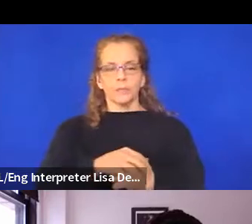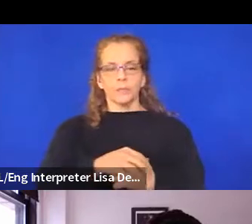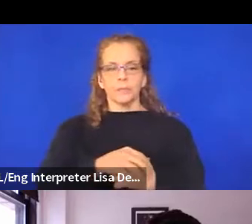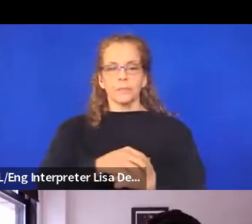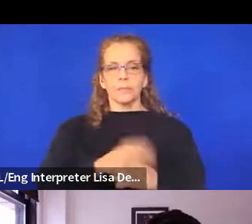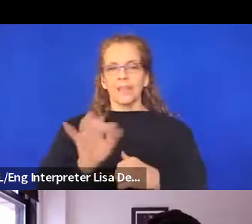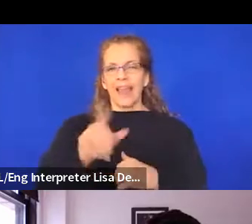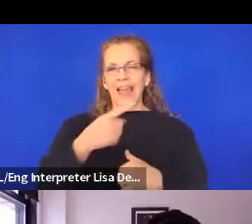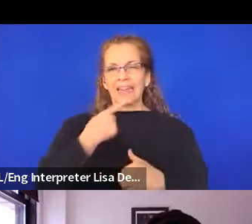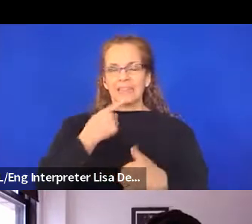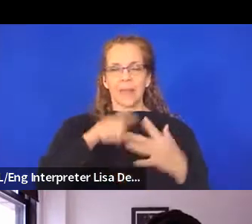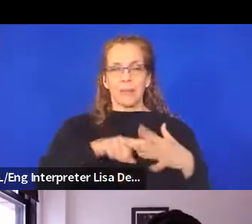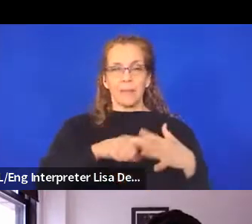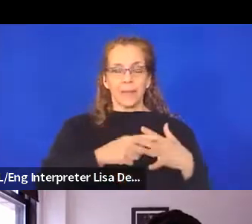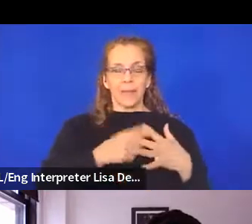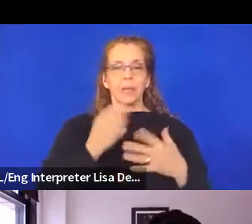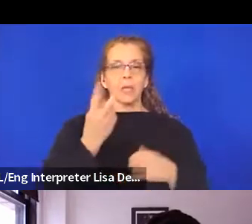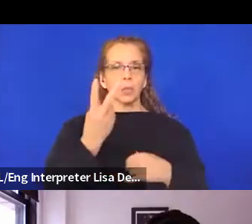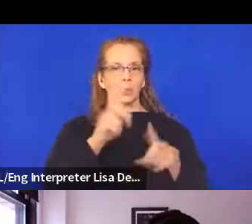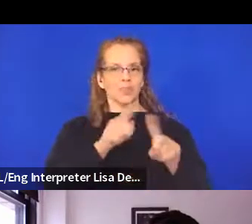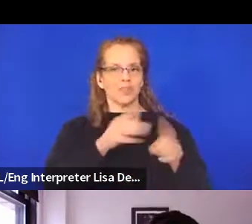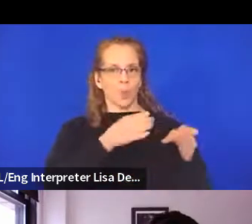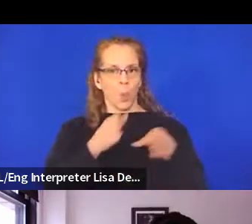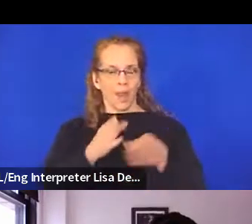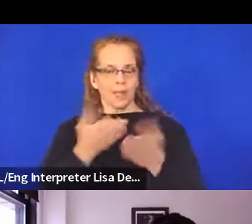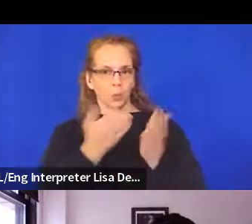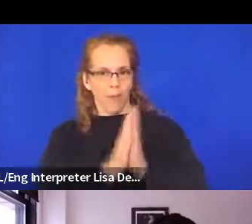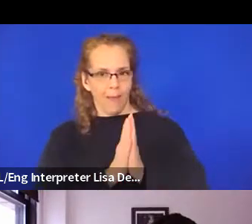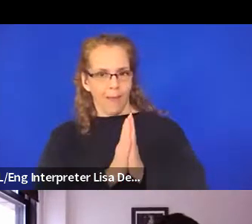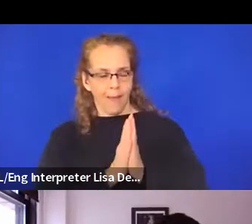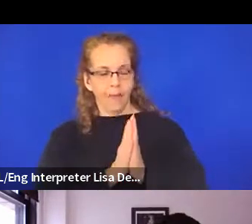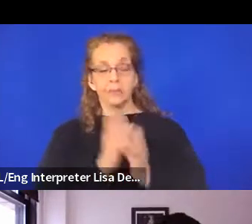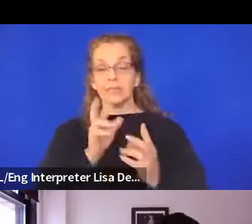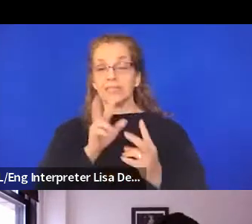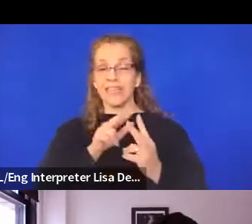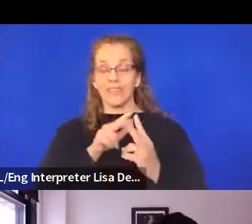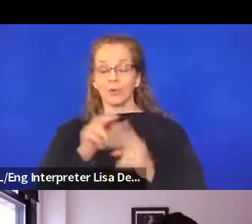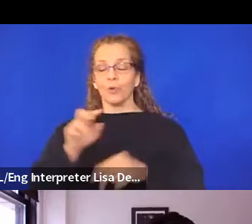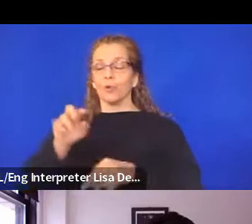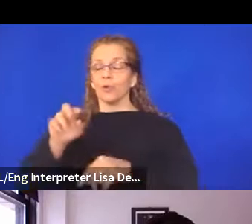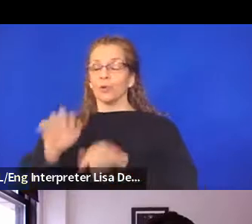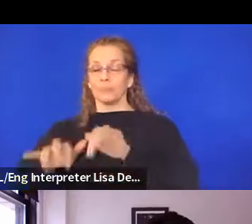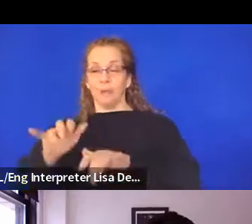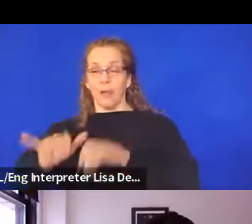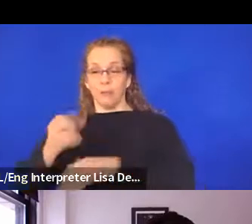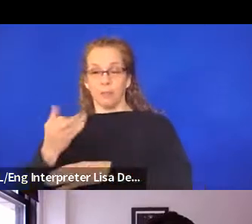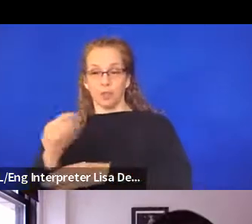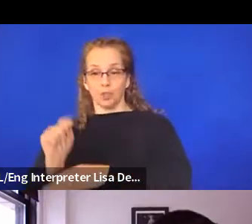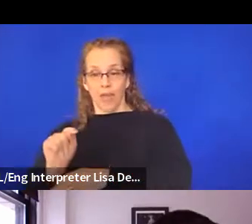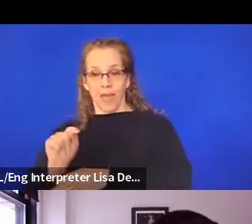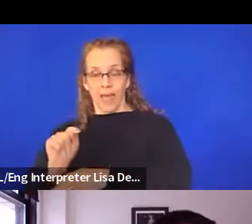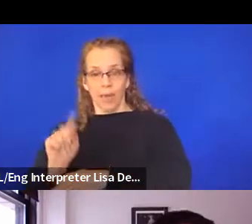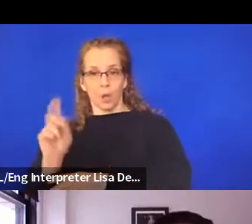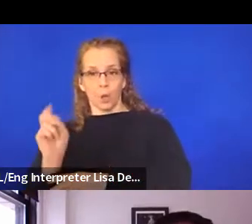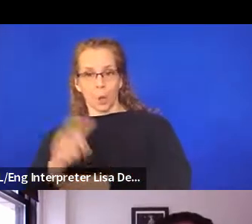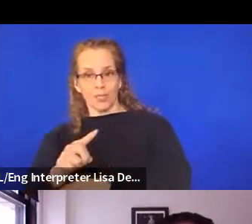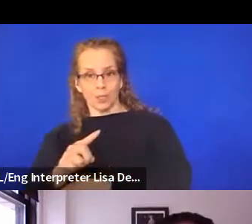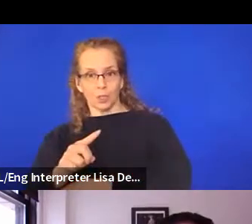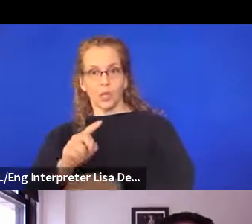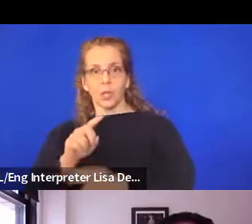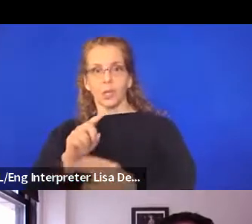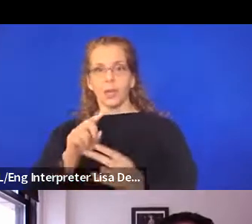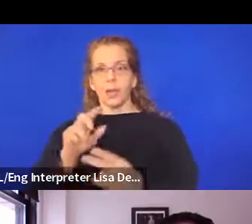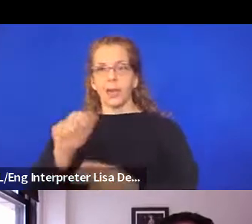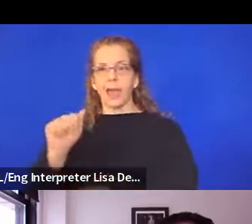ask questions at the end in two different ways. You can type them into the chat, and Ash and Nikki will help